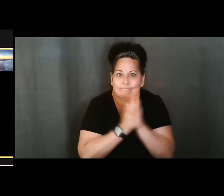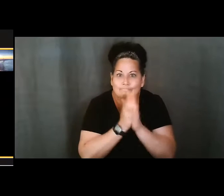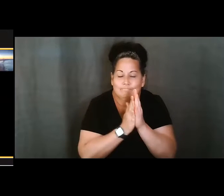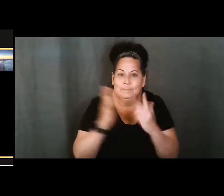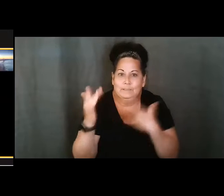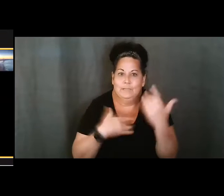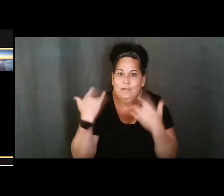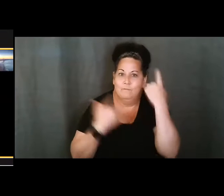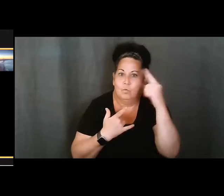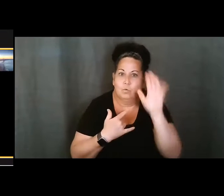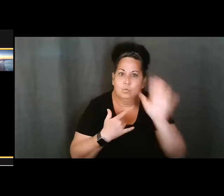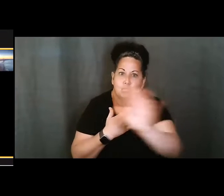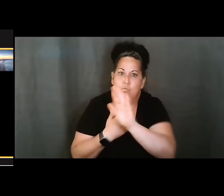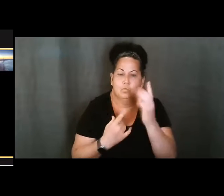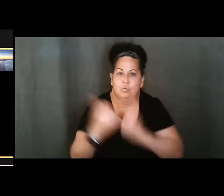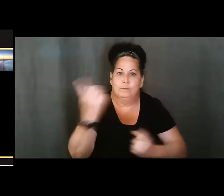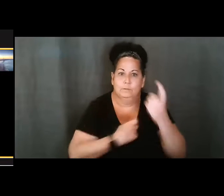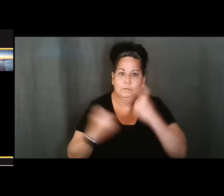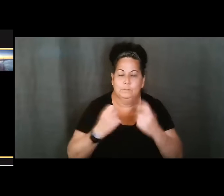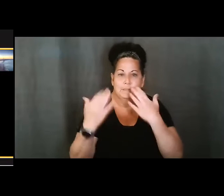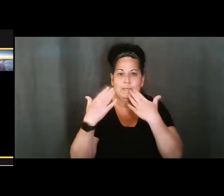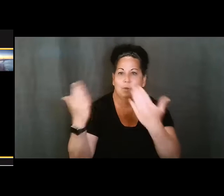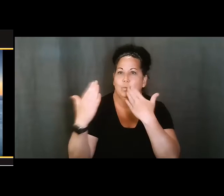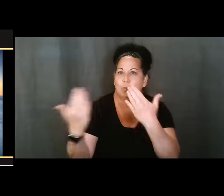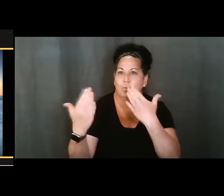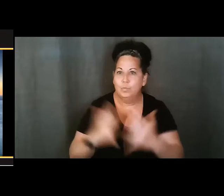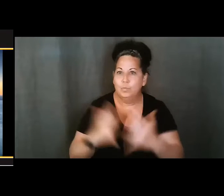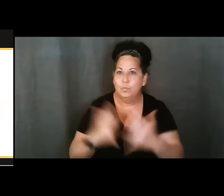have. Thank you.